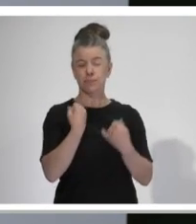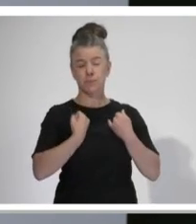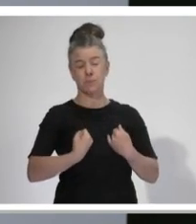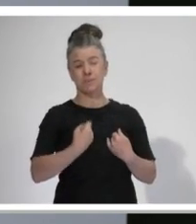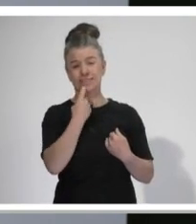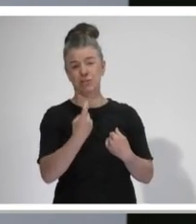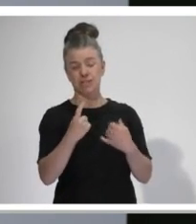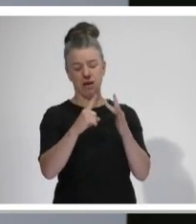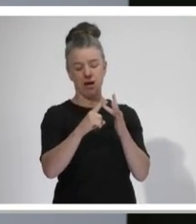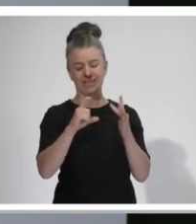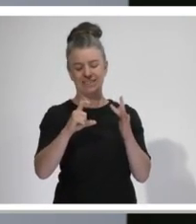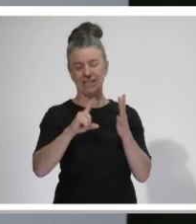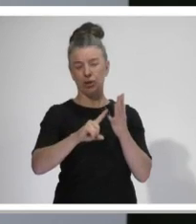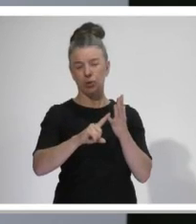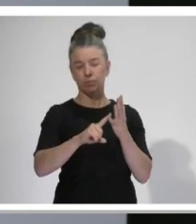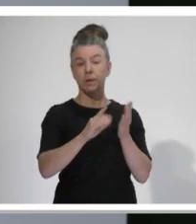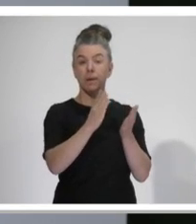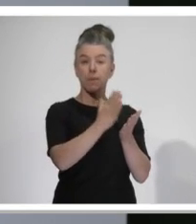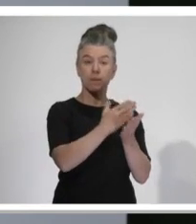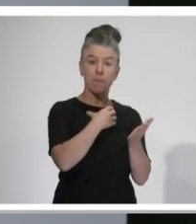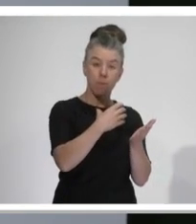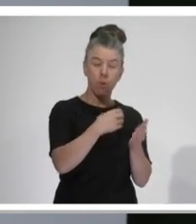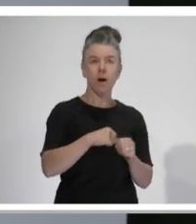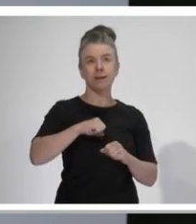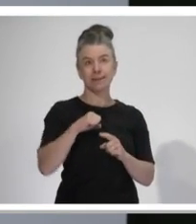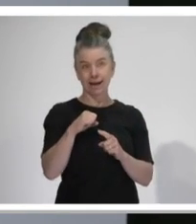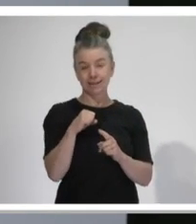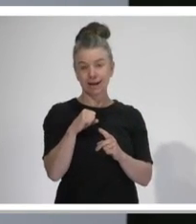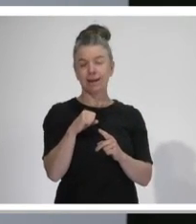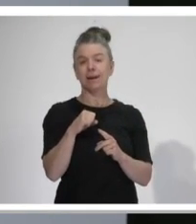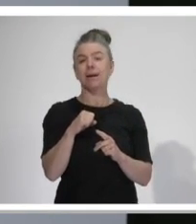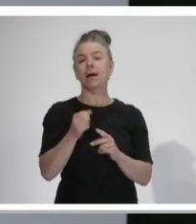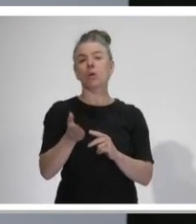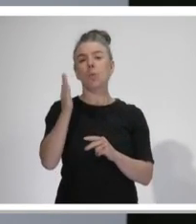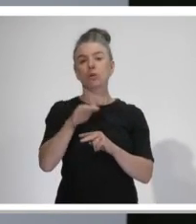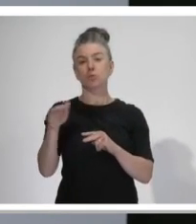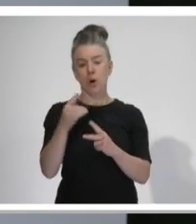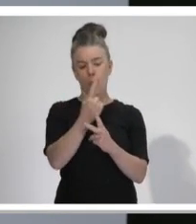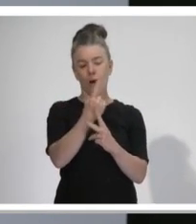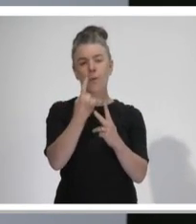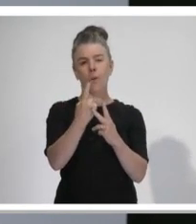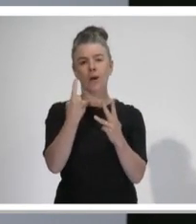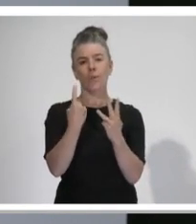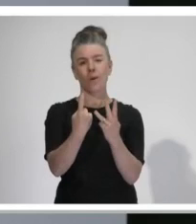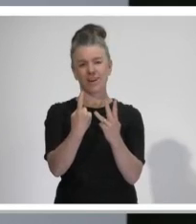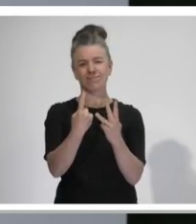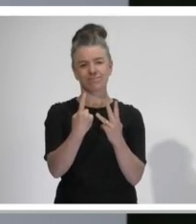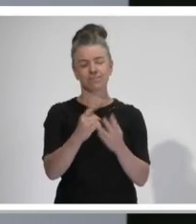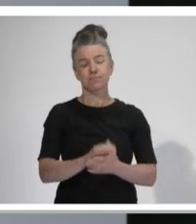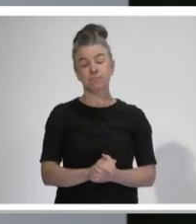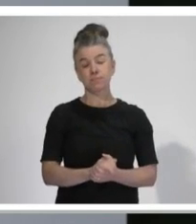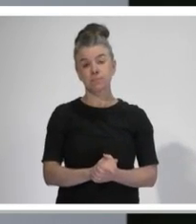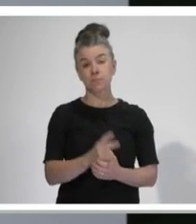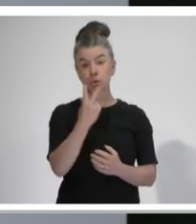each in Middlemore, Dunedin and North Shore hospitals. So that's no change from yesterday. 2 of the